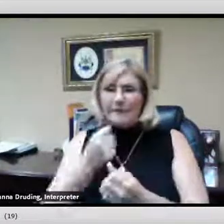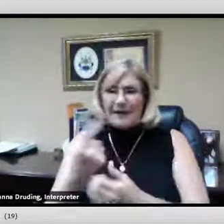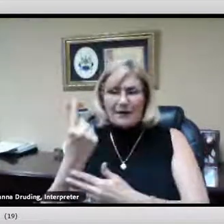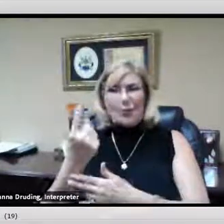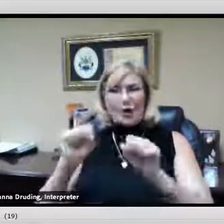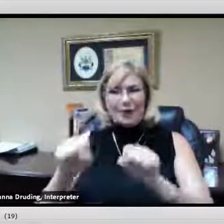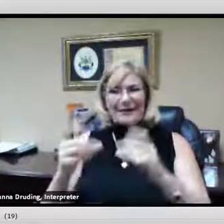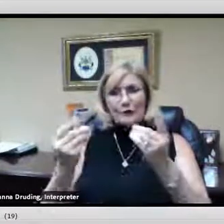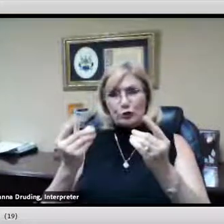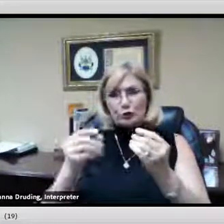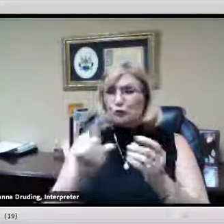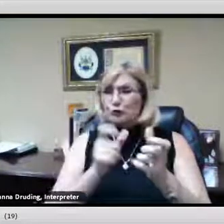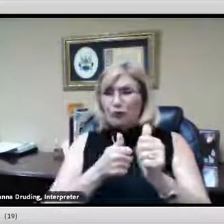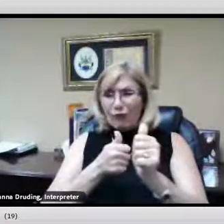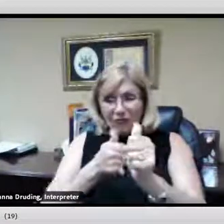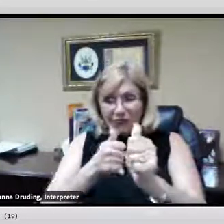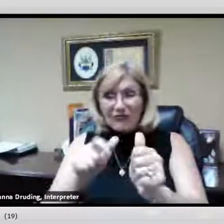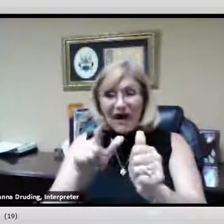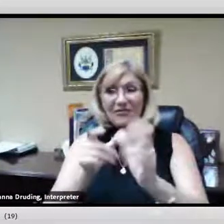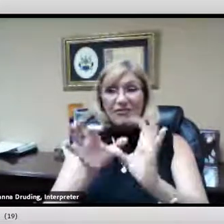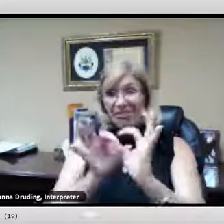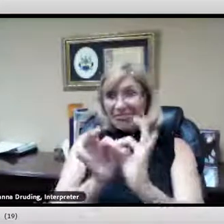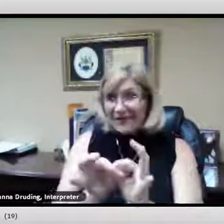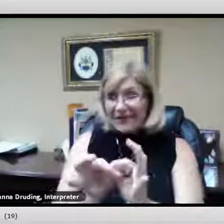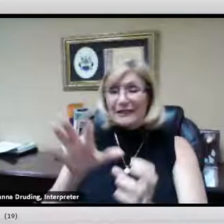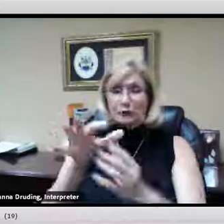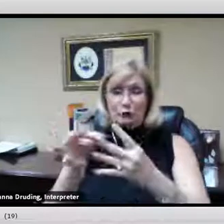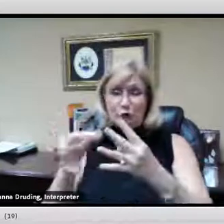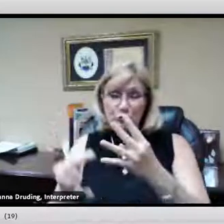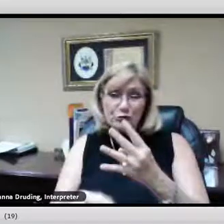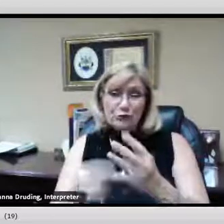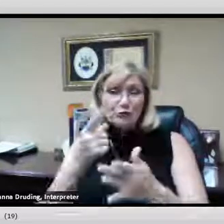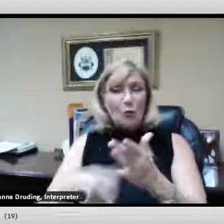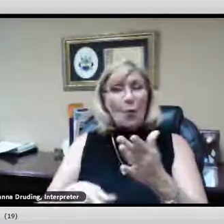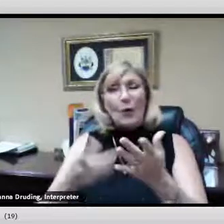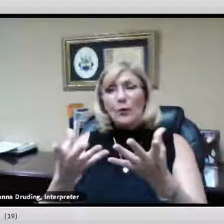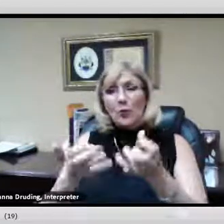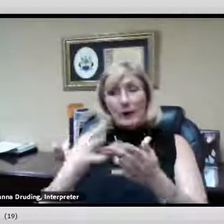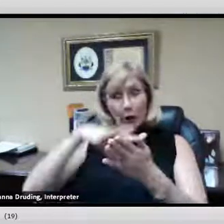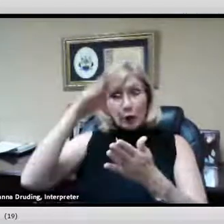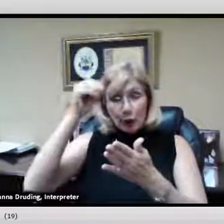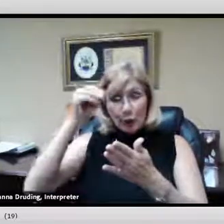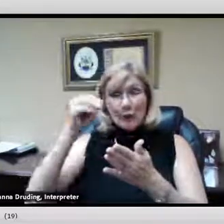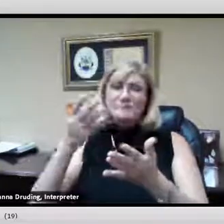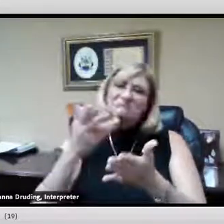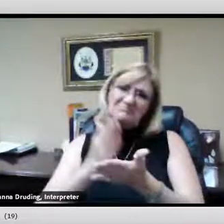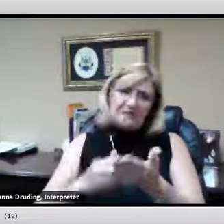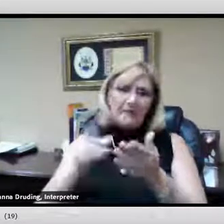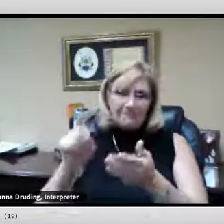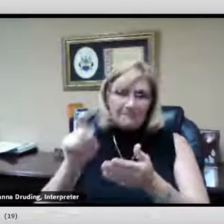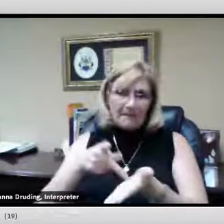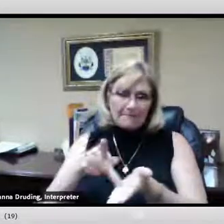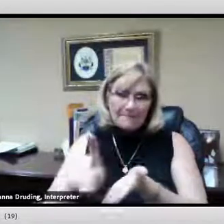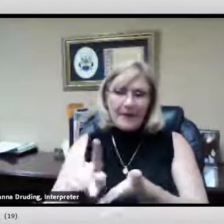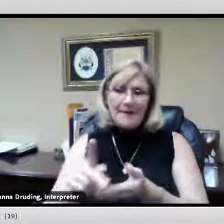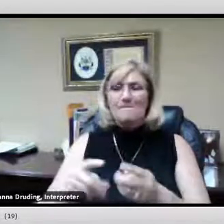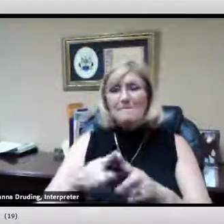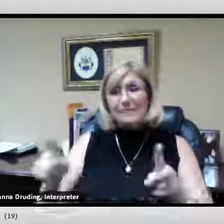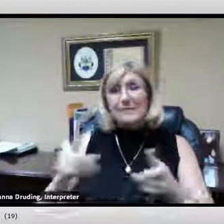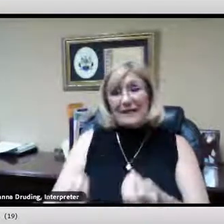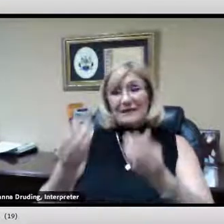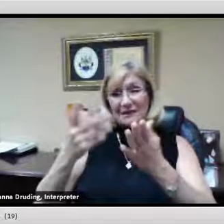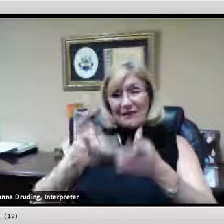follow the link, you choose what you want to learn. I believe you have to pay for some of them, but a lot of them are free. Um, Things